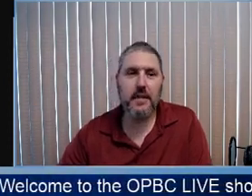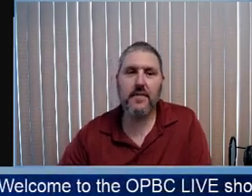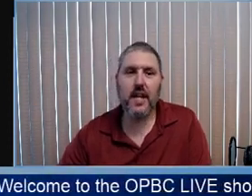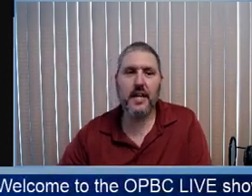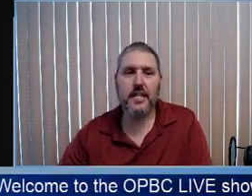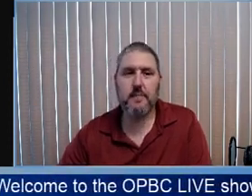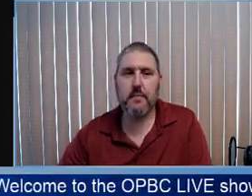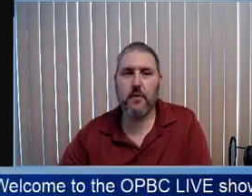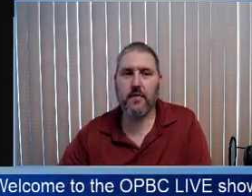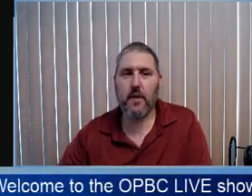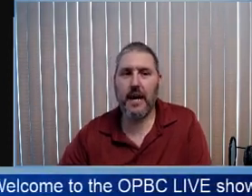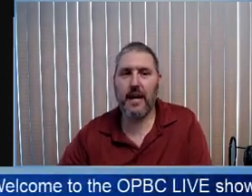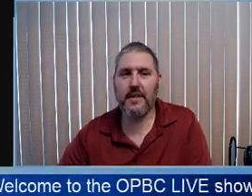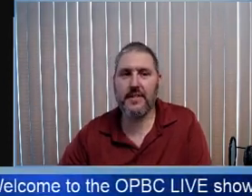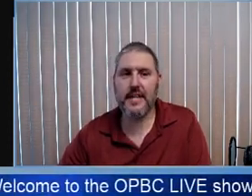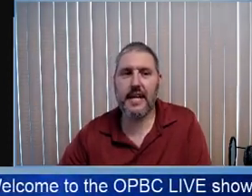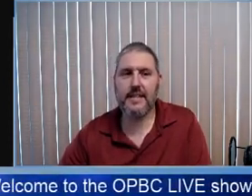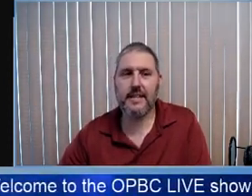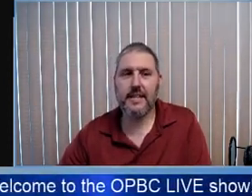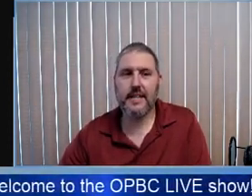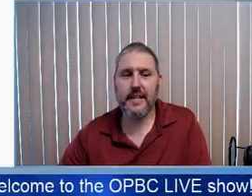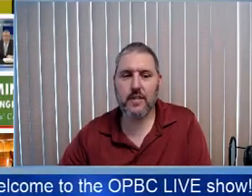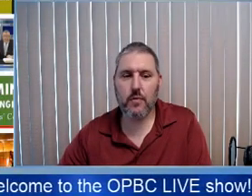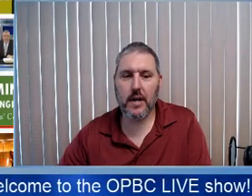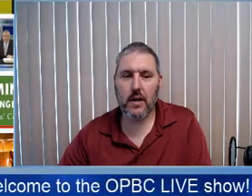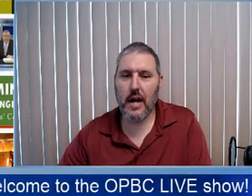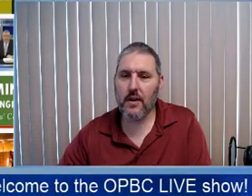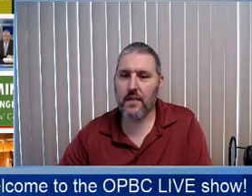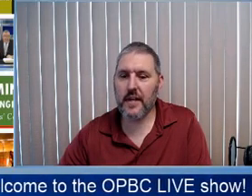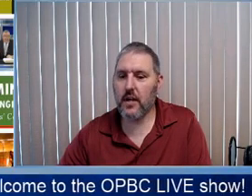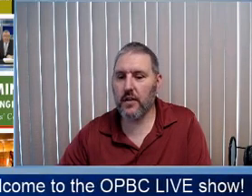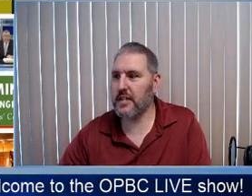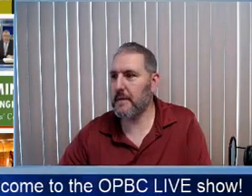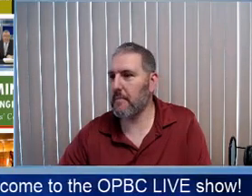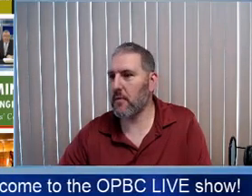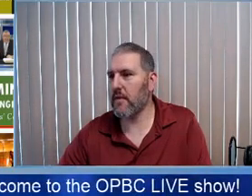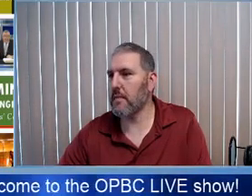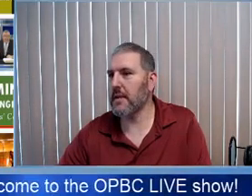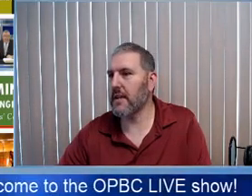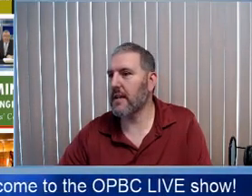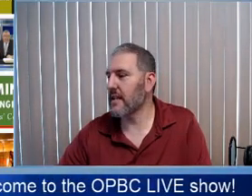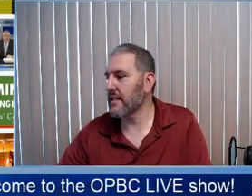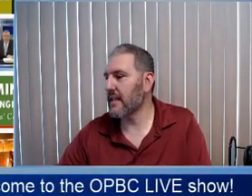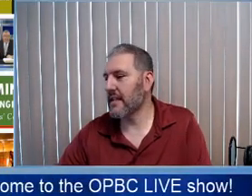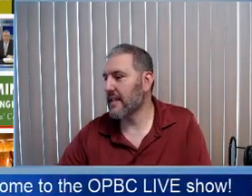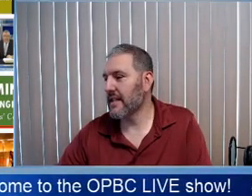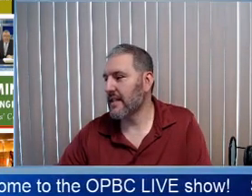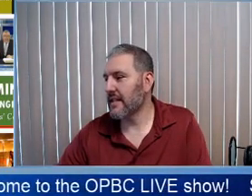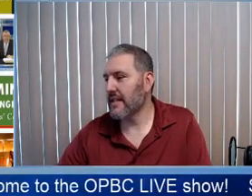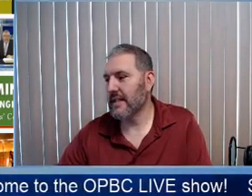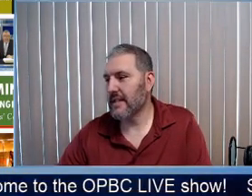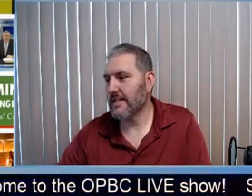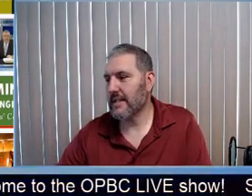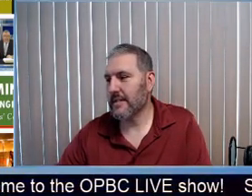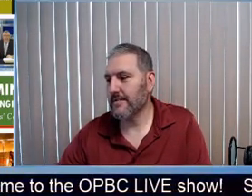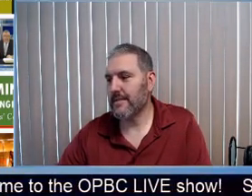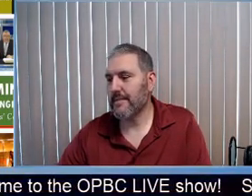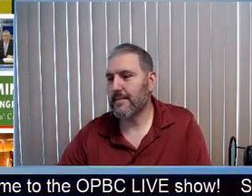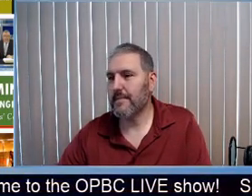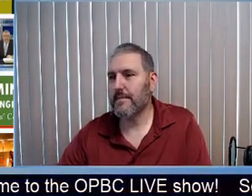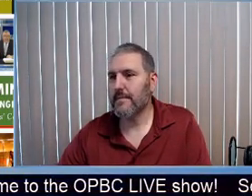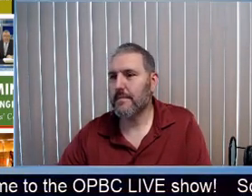See, I believe a lot of these people are from out of state as well. I don't think all these people are from here.